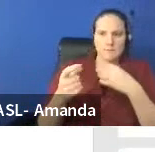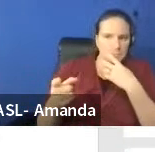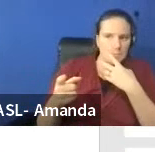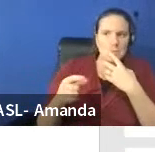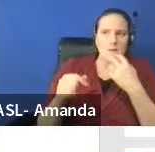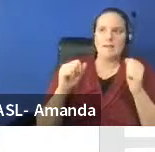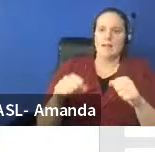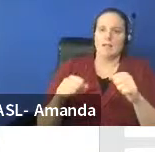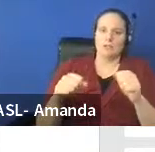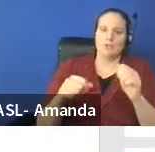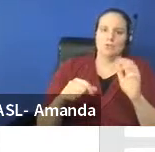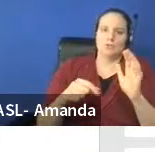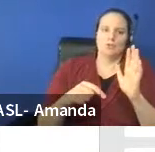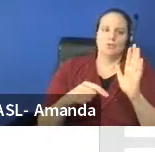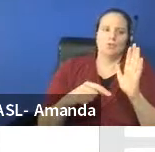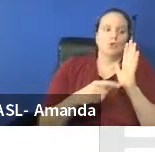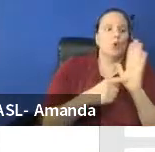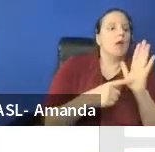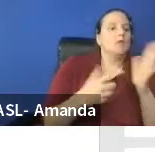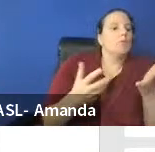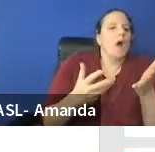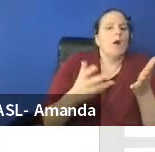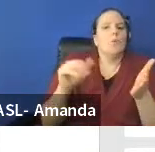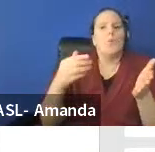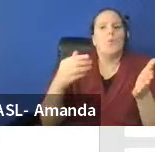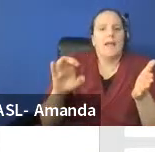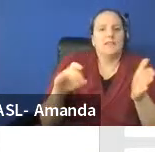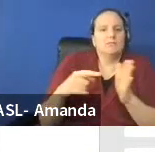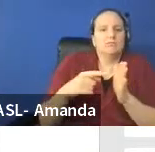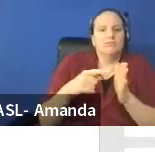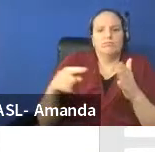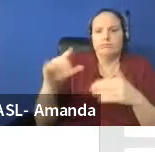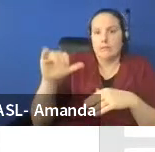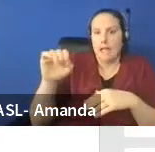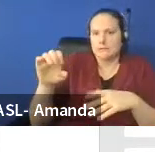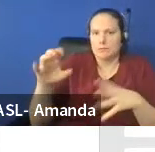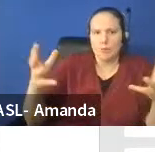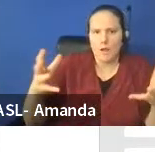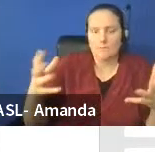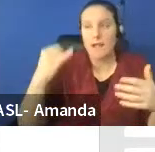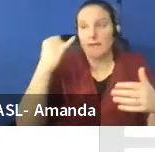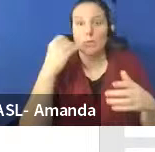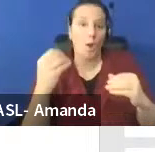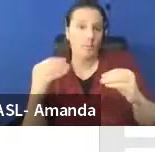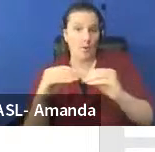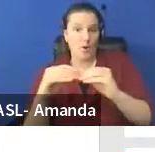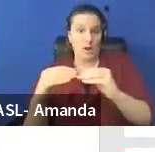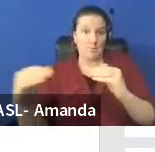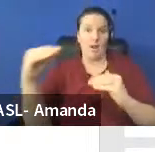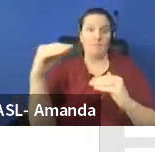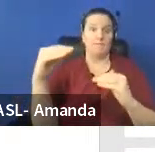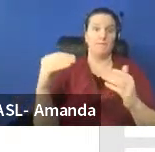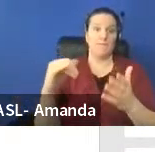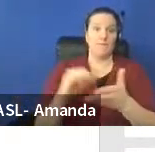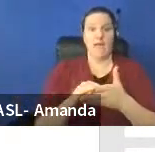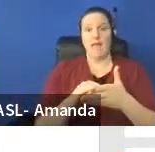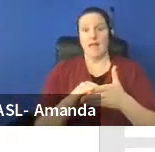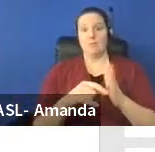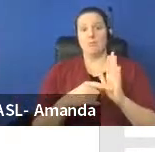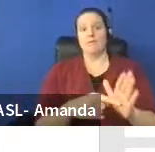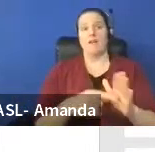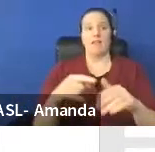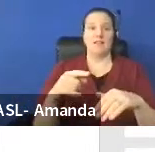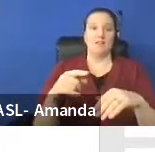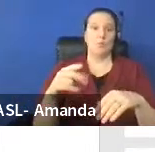showcase, what those prevailing wage rates are. And then if we want to take something above that, the prevailing wages are our